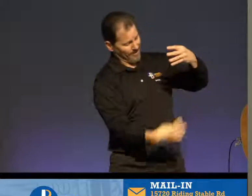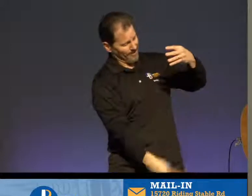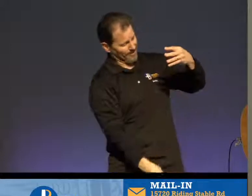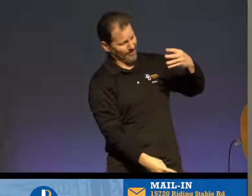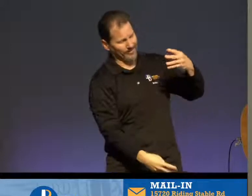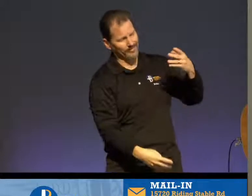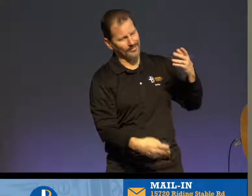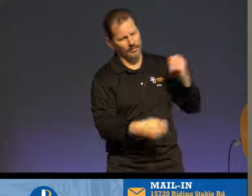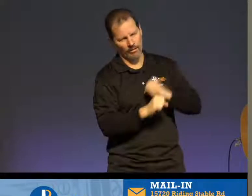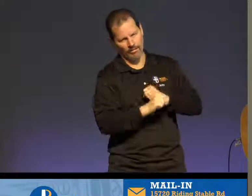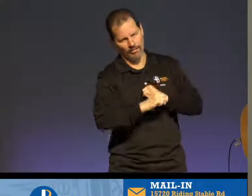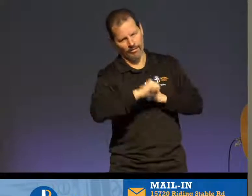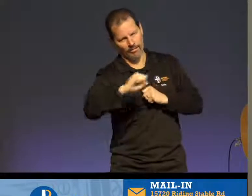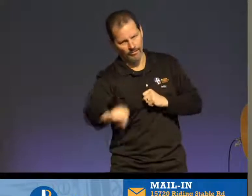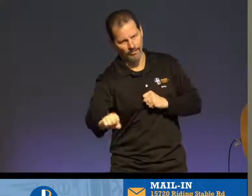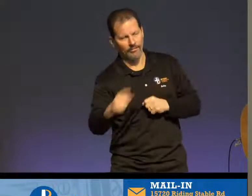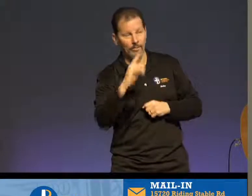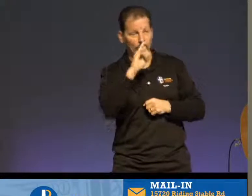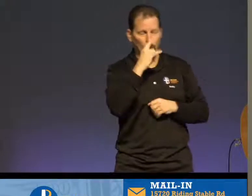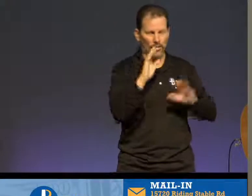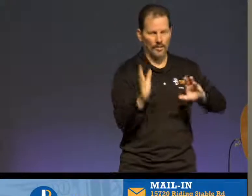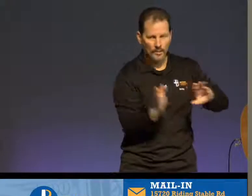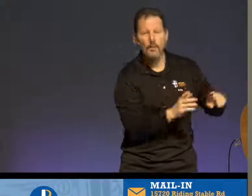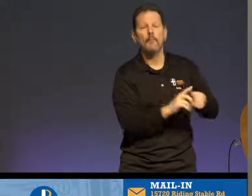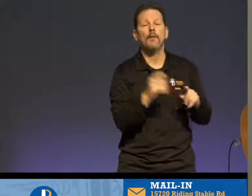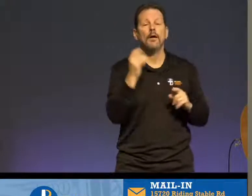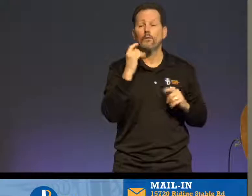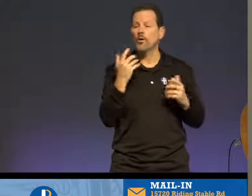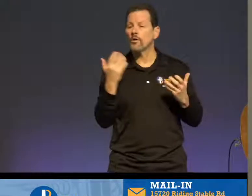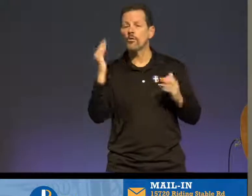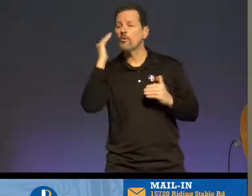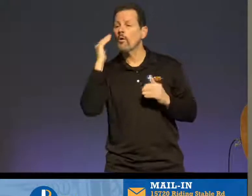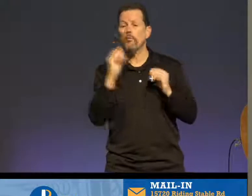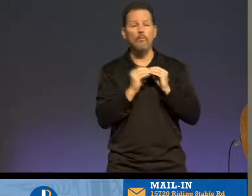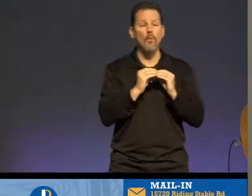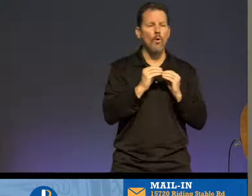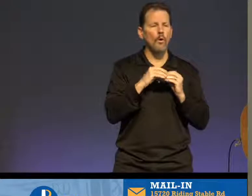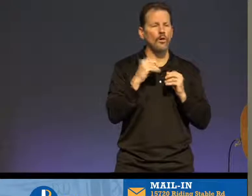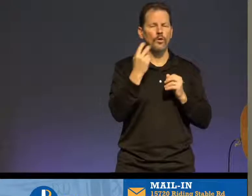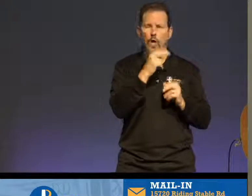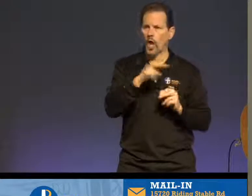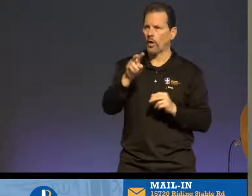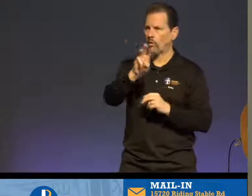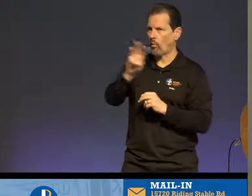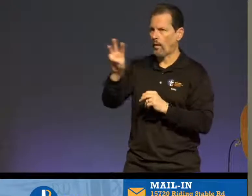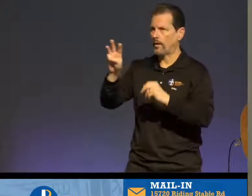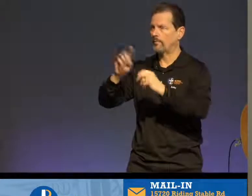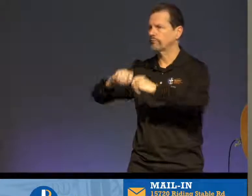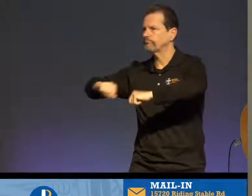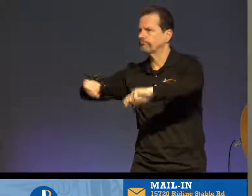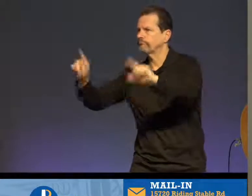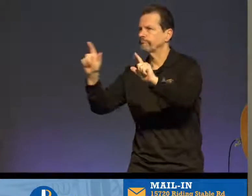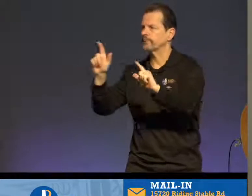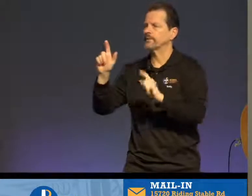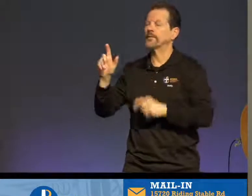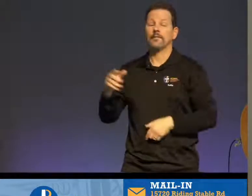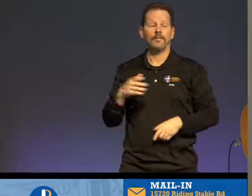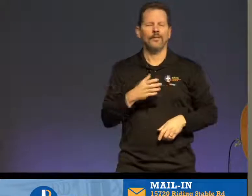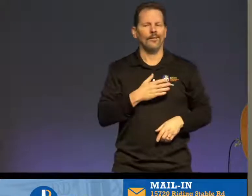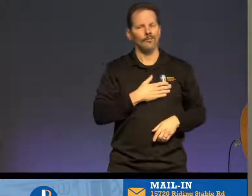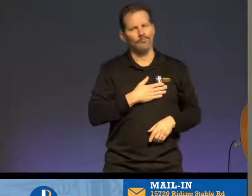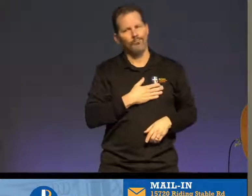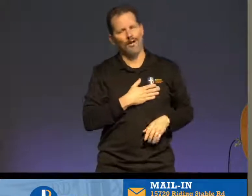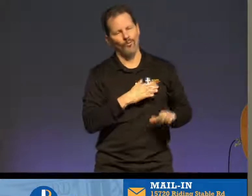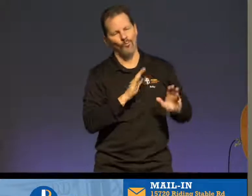So check in on the announcements page. You can find the stuff that really applies to you, and it's great. My wonderful husband updates it